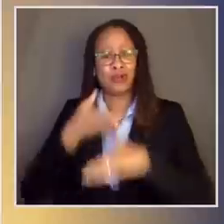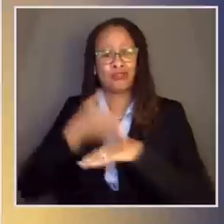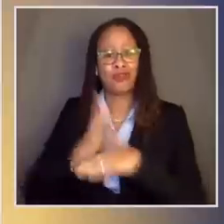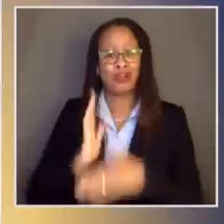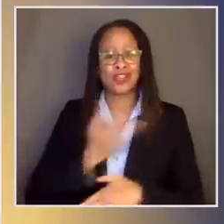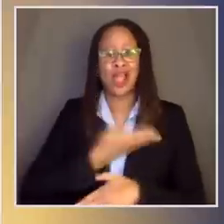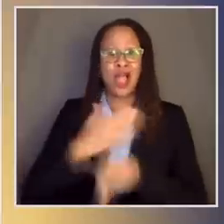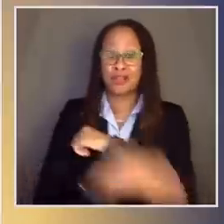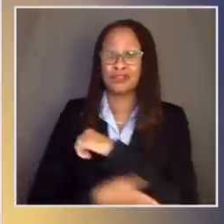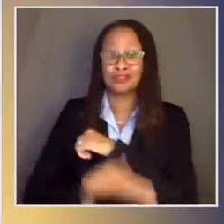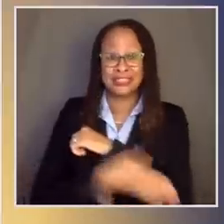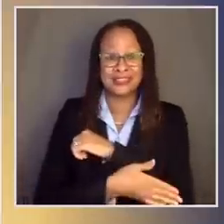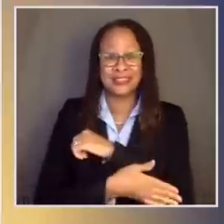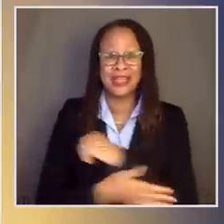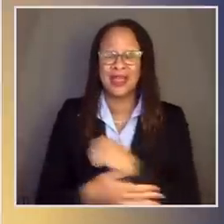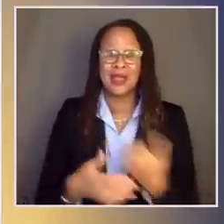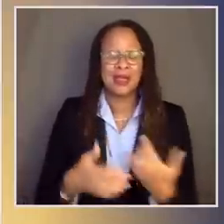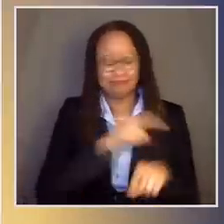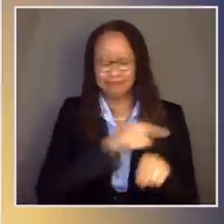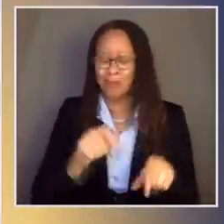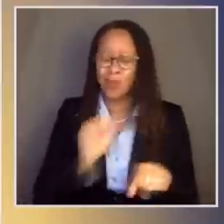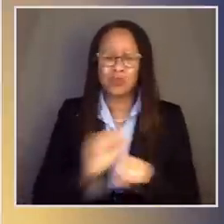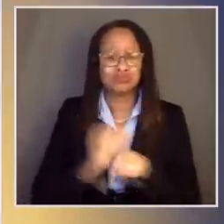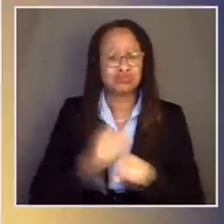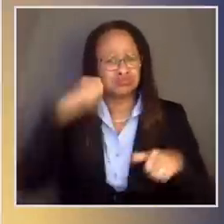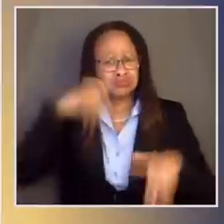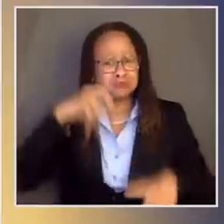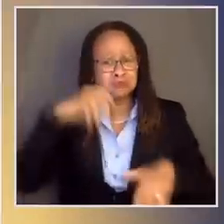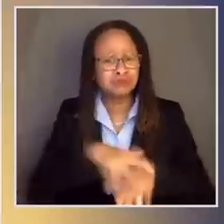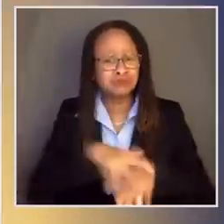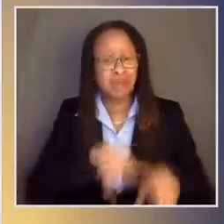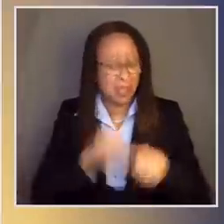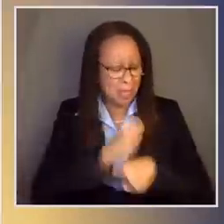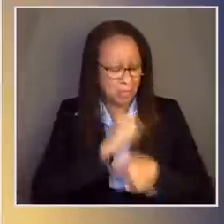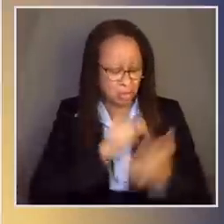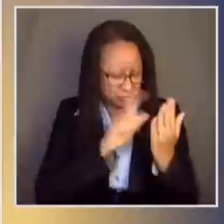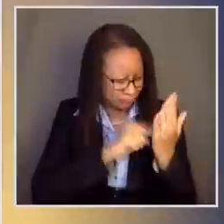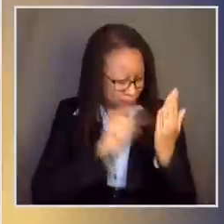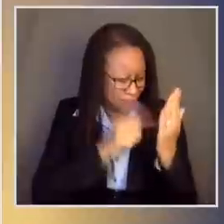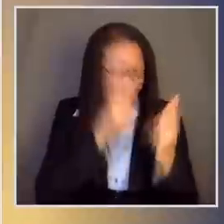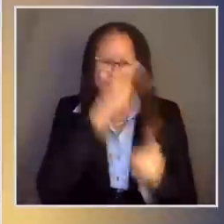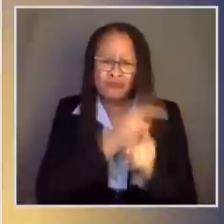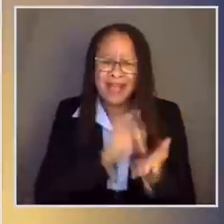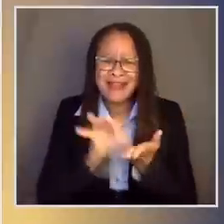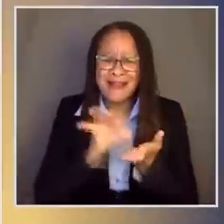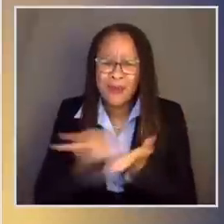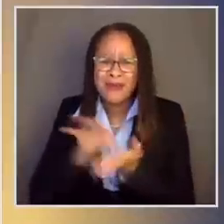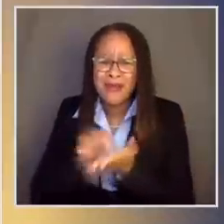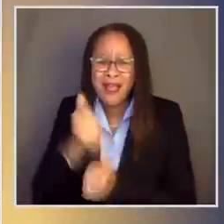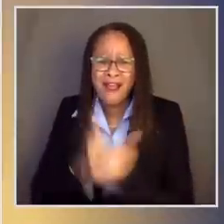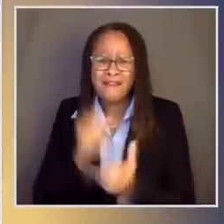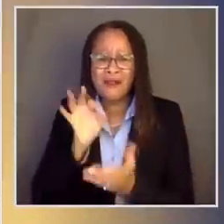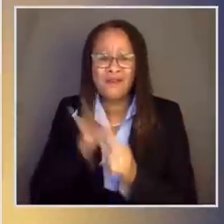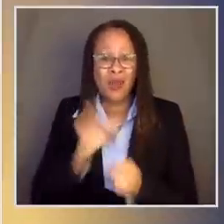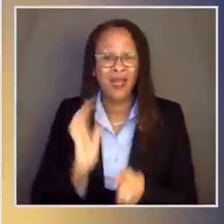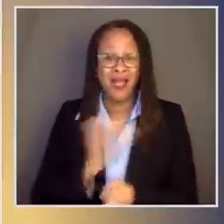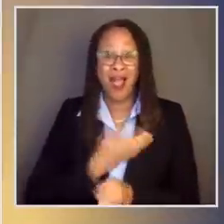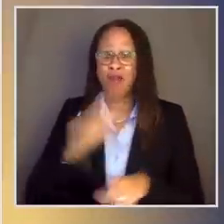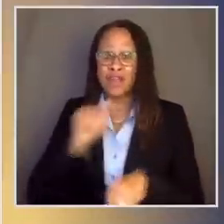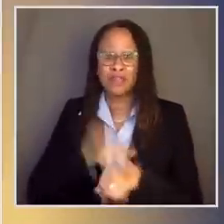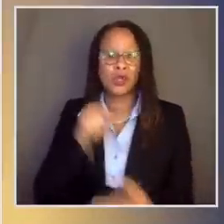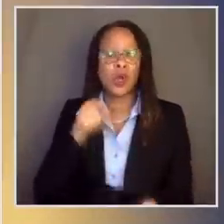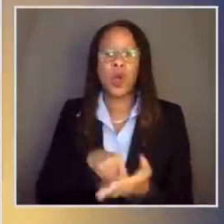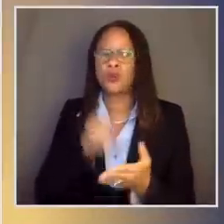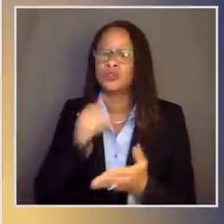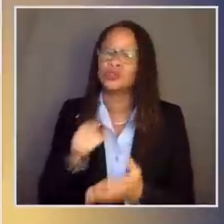country who have worked tirelessly to make sure every vote is counted, our nation owes you a debt